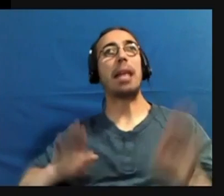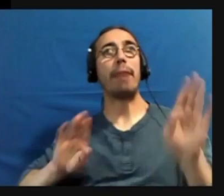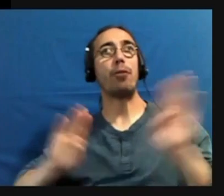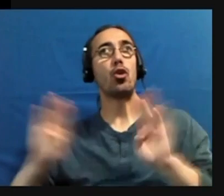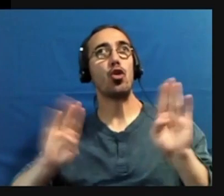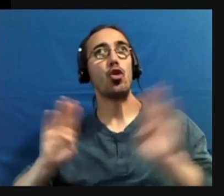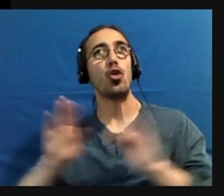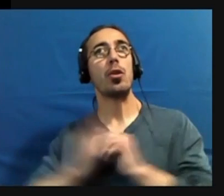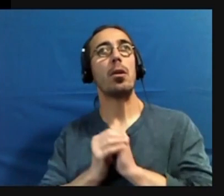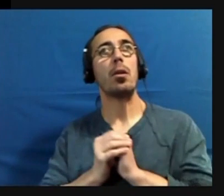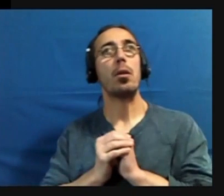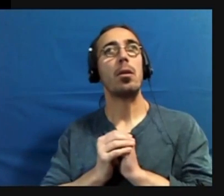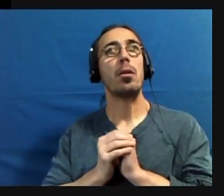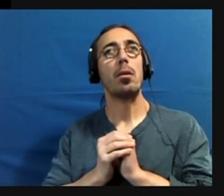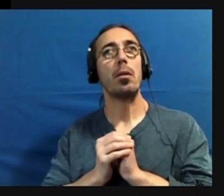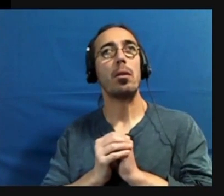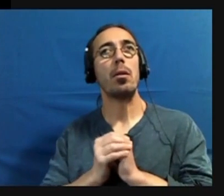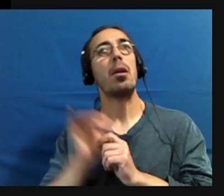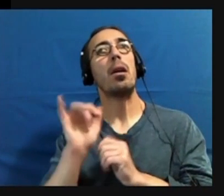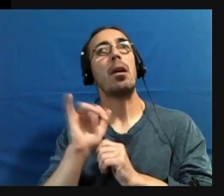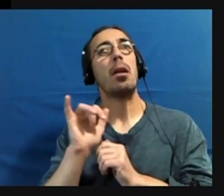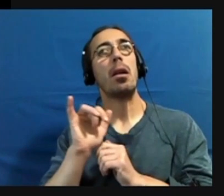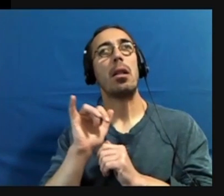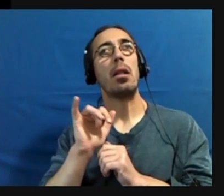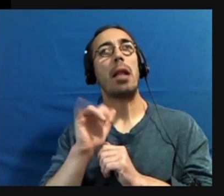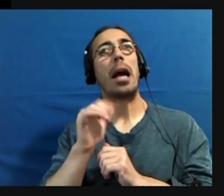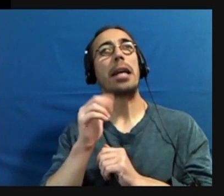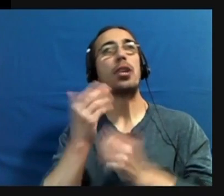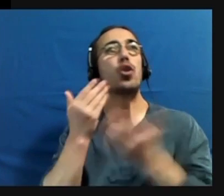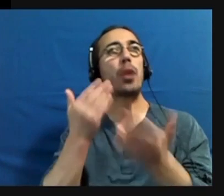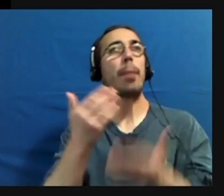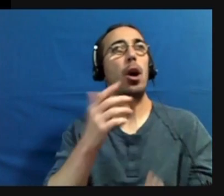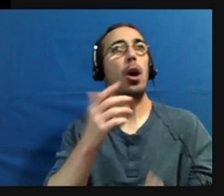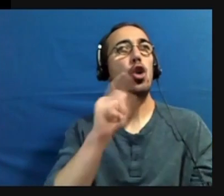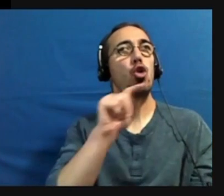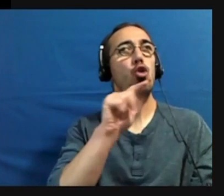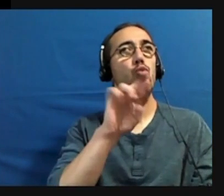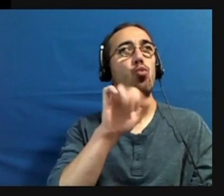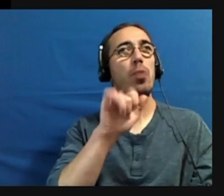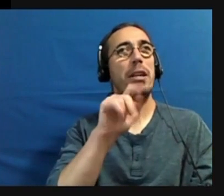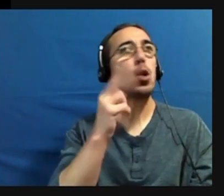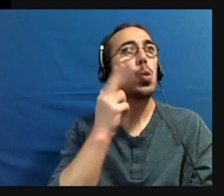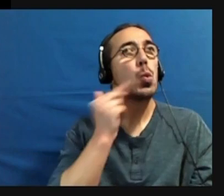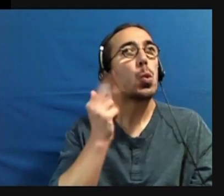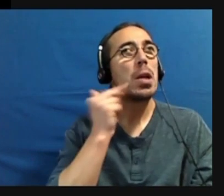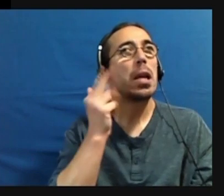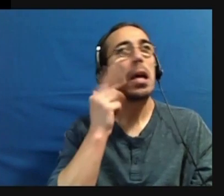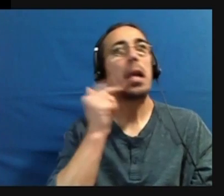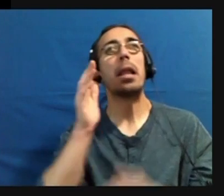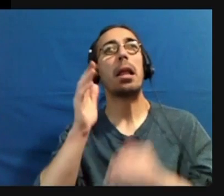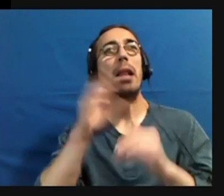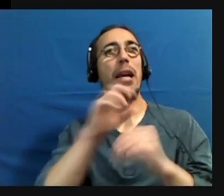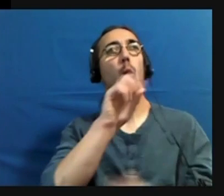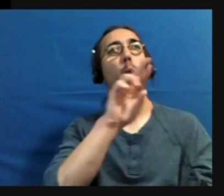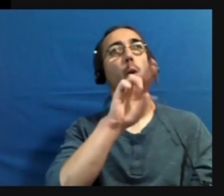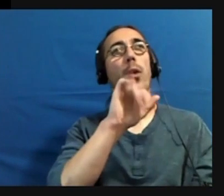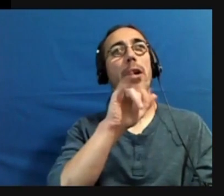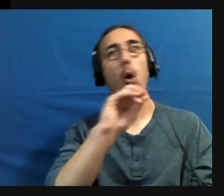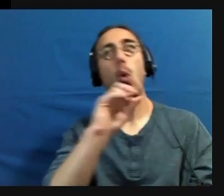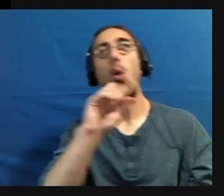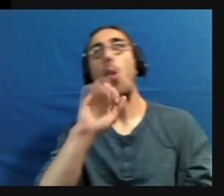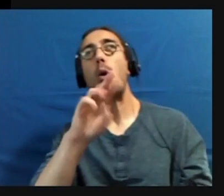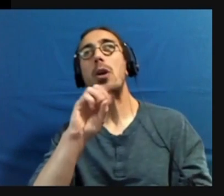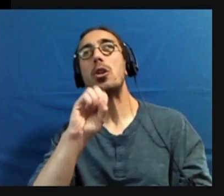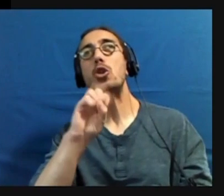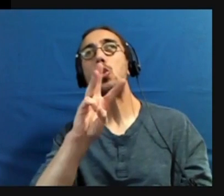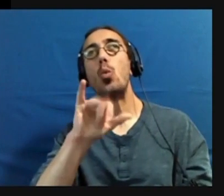fixation on chocolate treats such as Swiss rolls and Oreos. It's not his intention to hurt someone's feelings, but is his intention